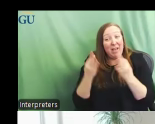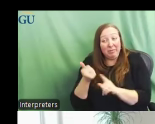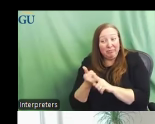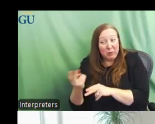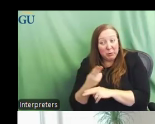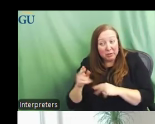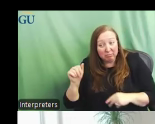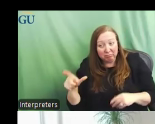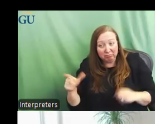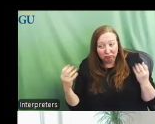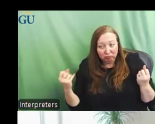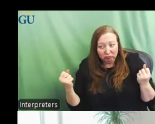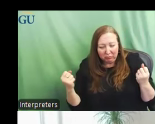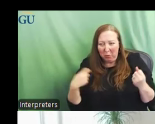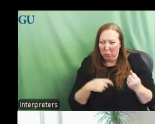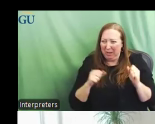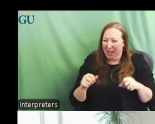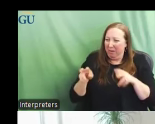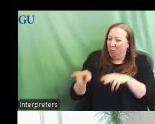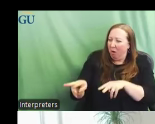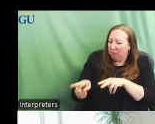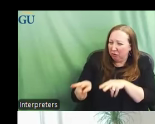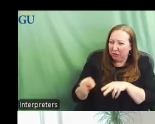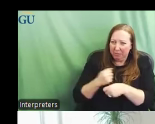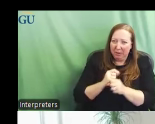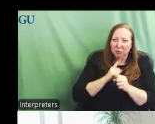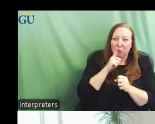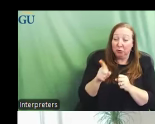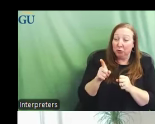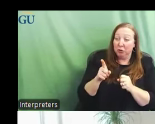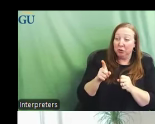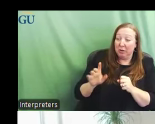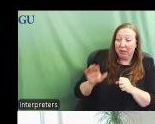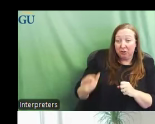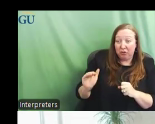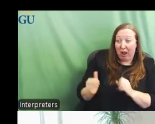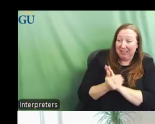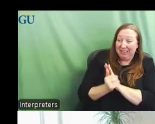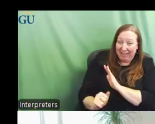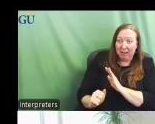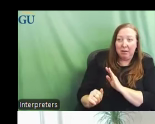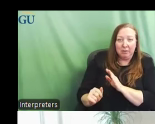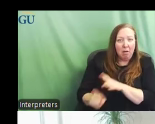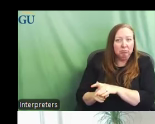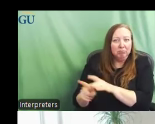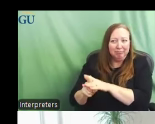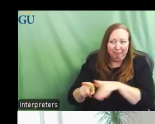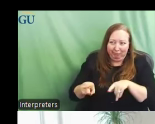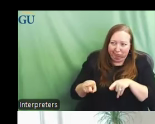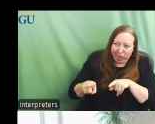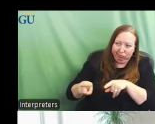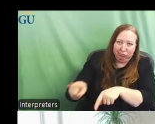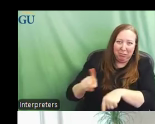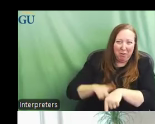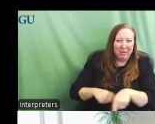see if those skills are emerging on a timeline that we would expect. It also supports